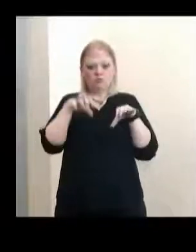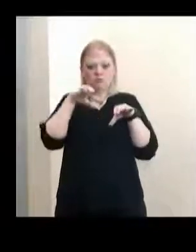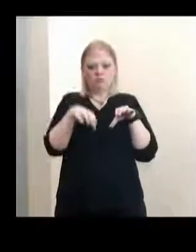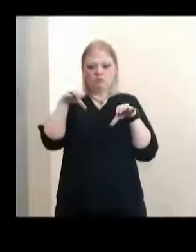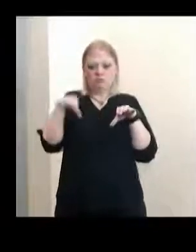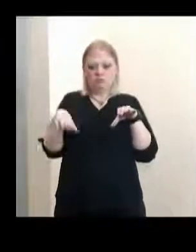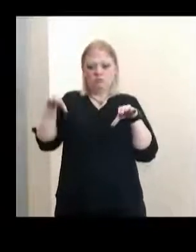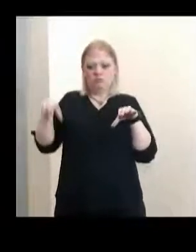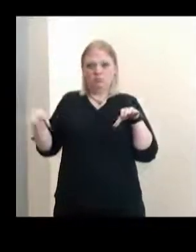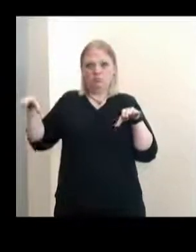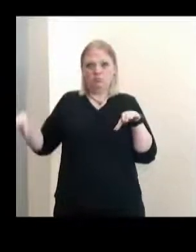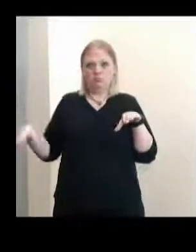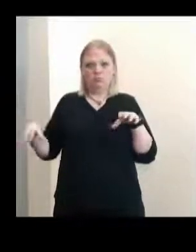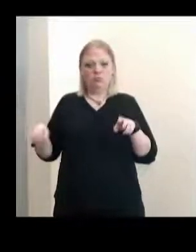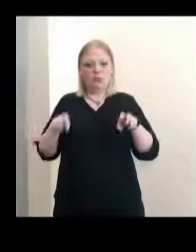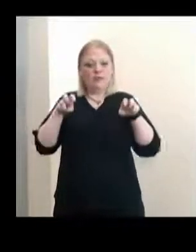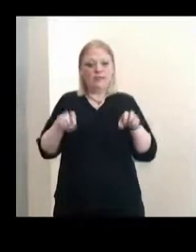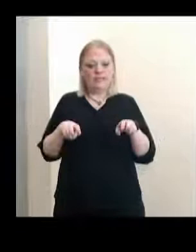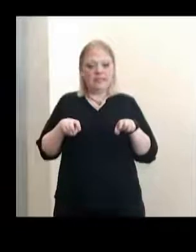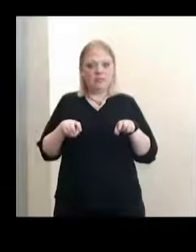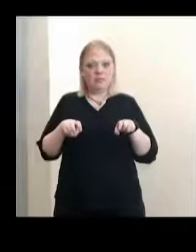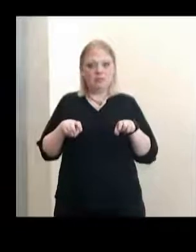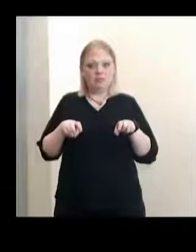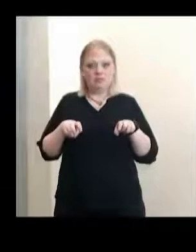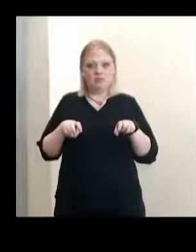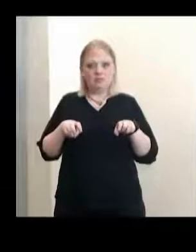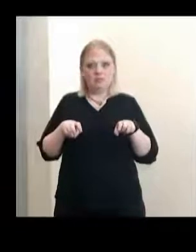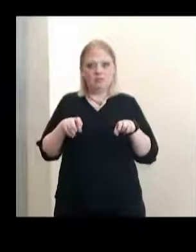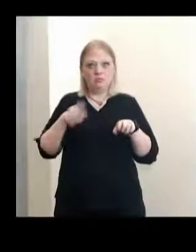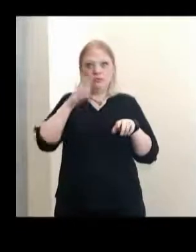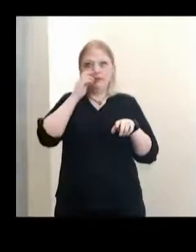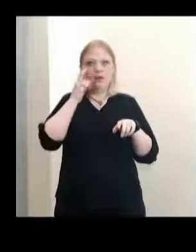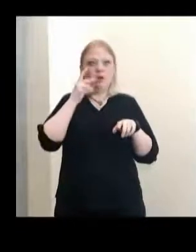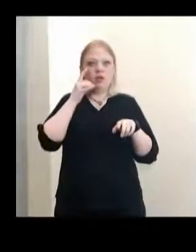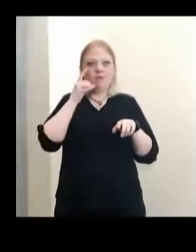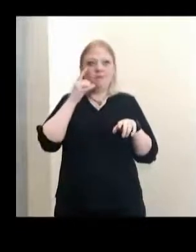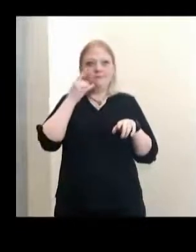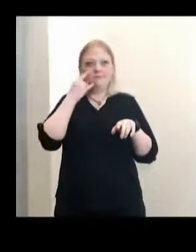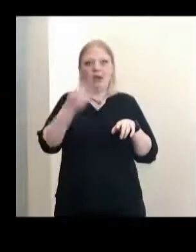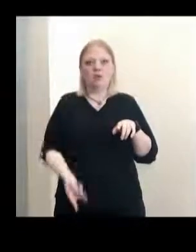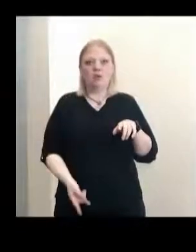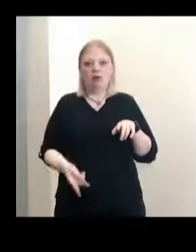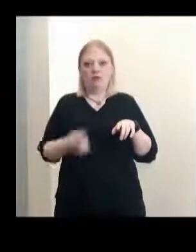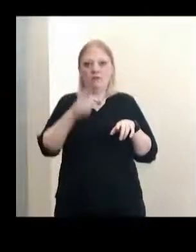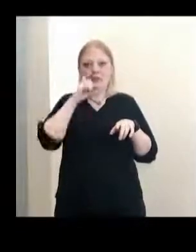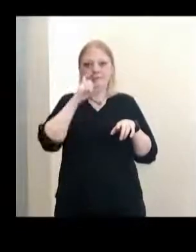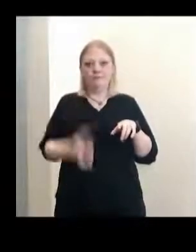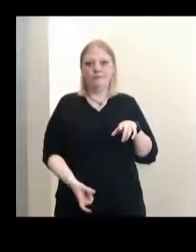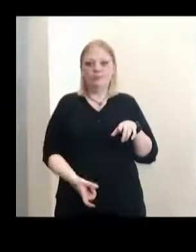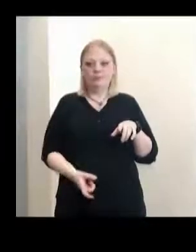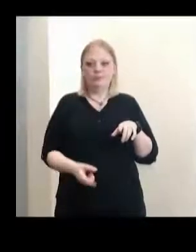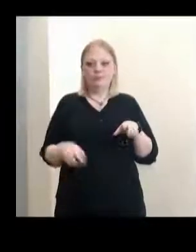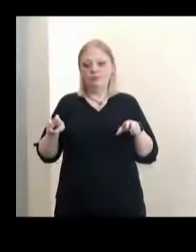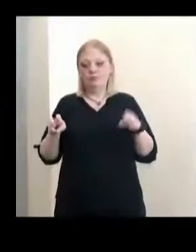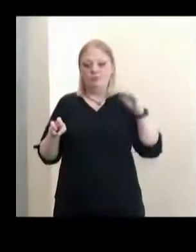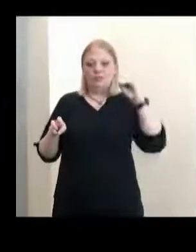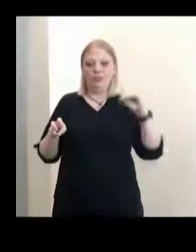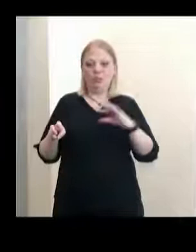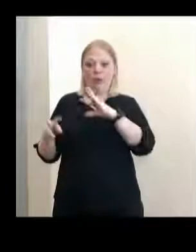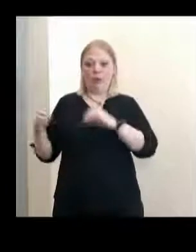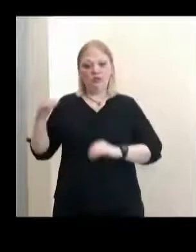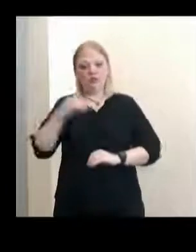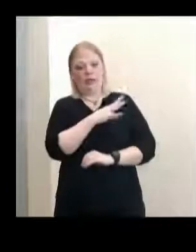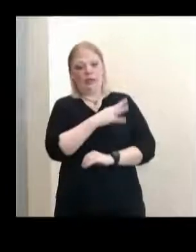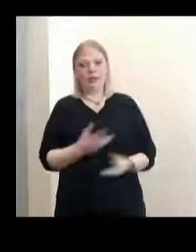and so when they're sitting in their cubicles, they remove their masks even though they're close to other people, and there's transmissions occurring. We're